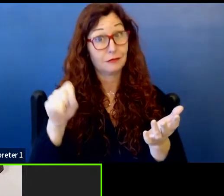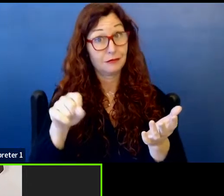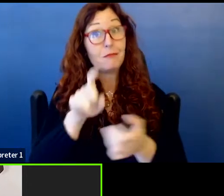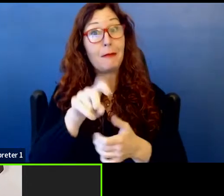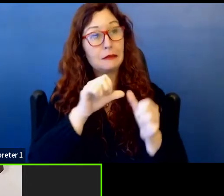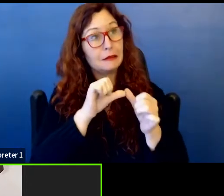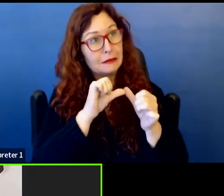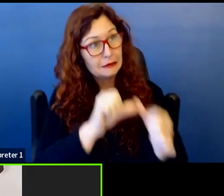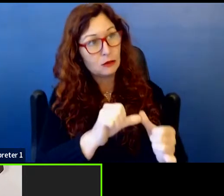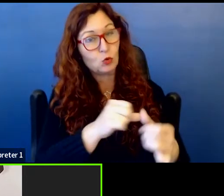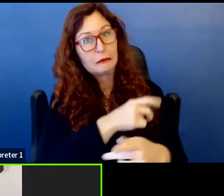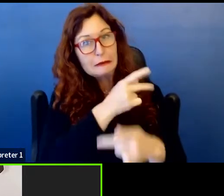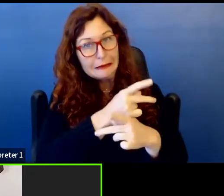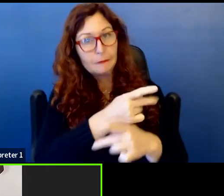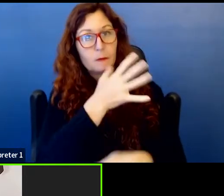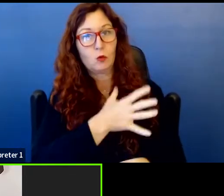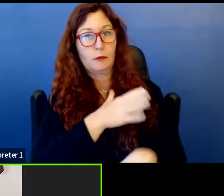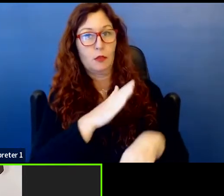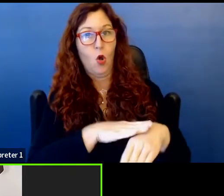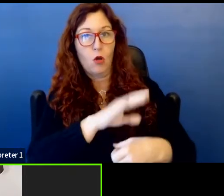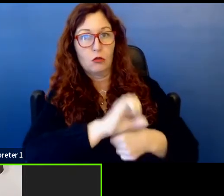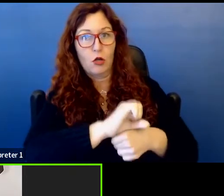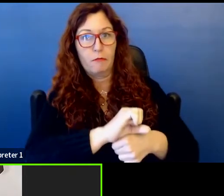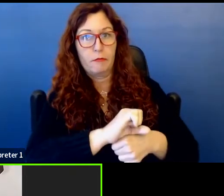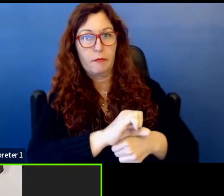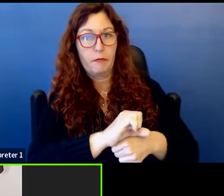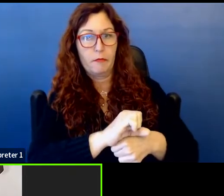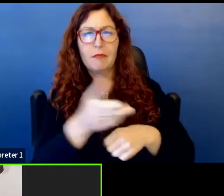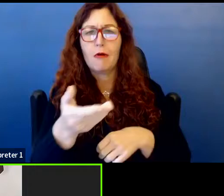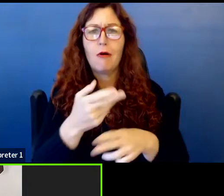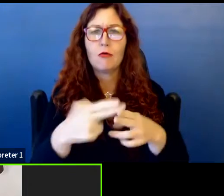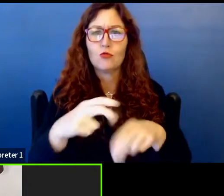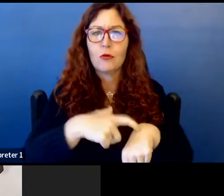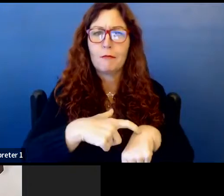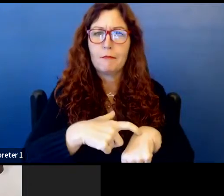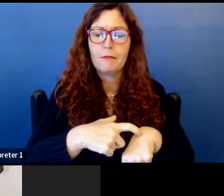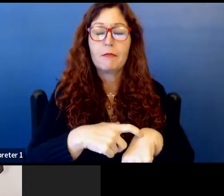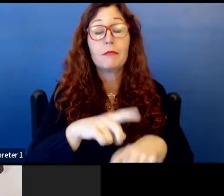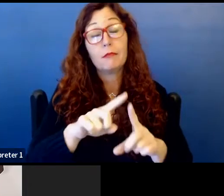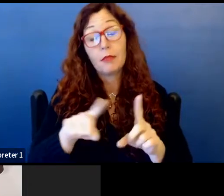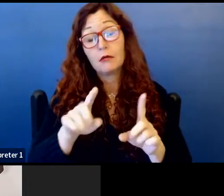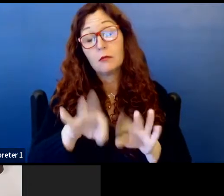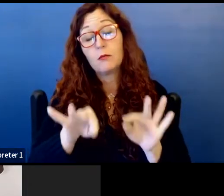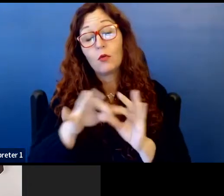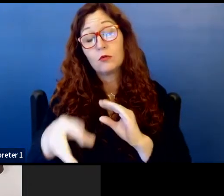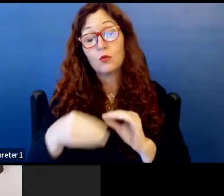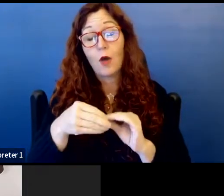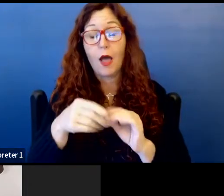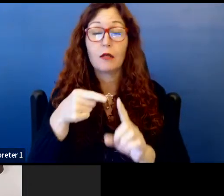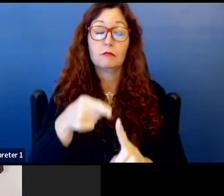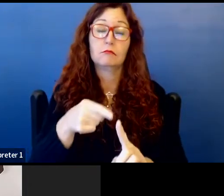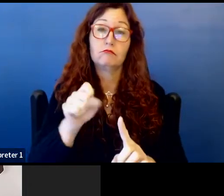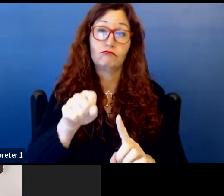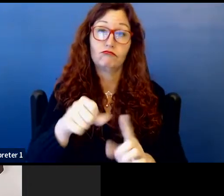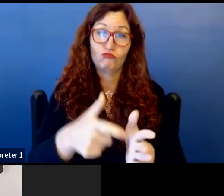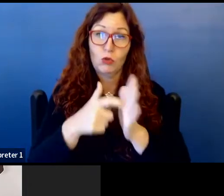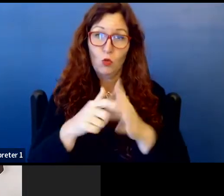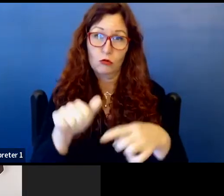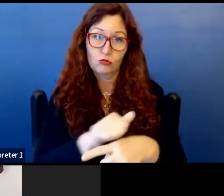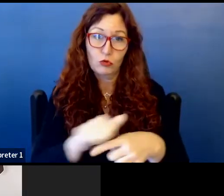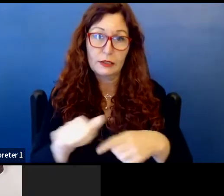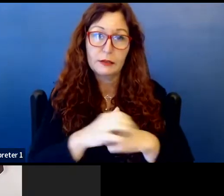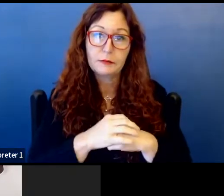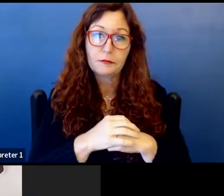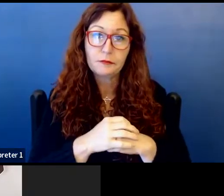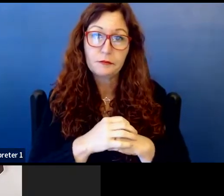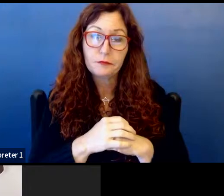mandatory have this class what about disclosure of data um your testimony